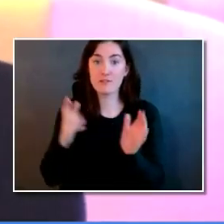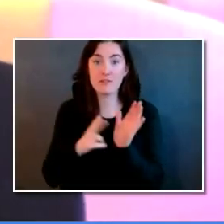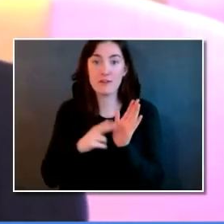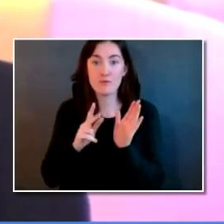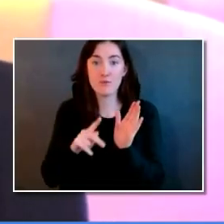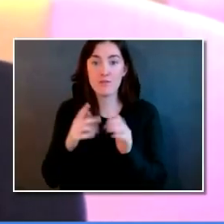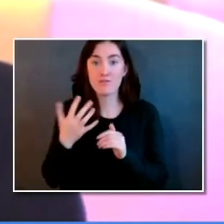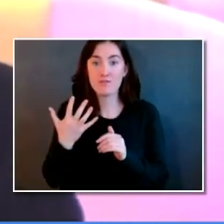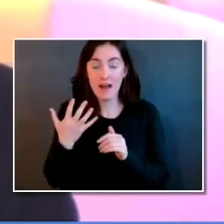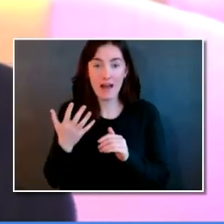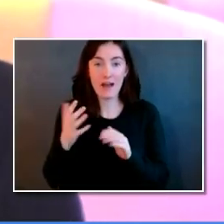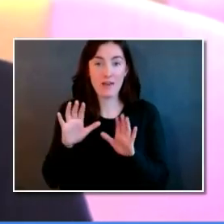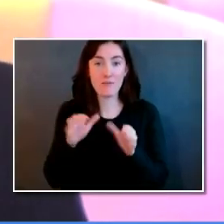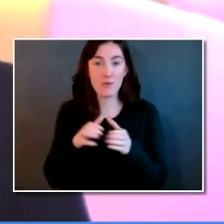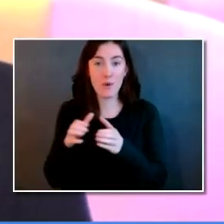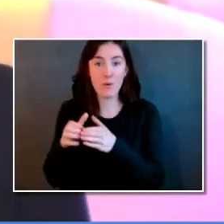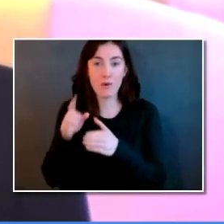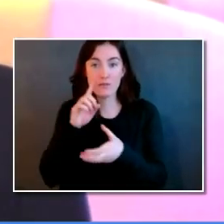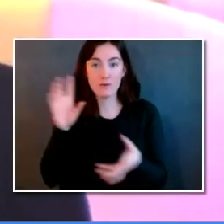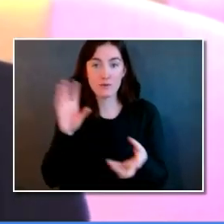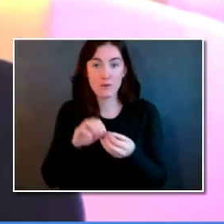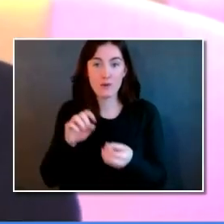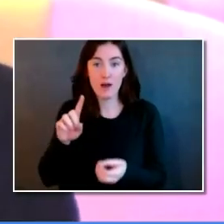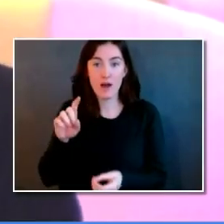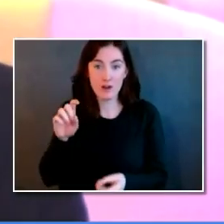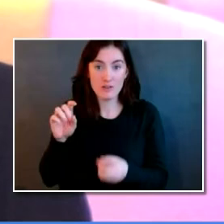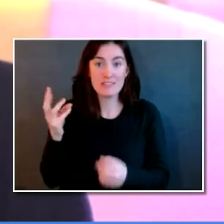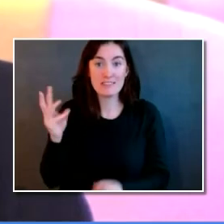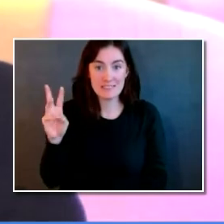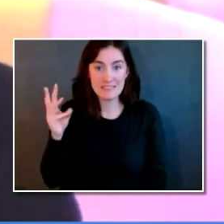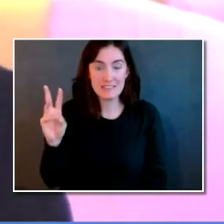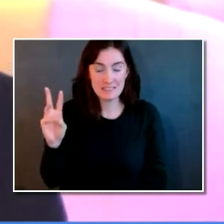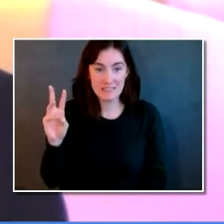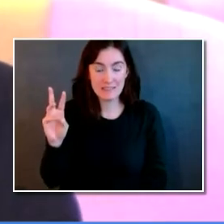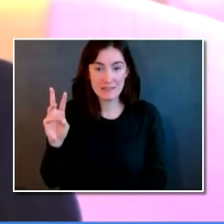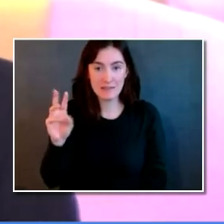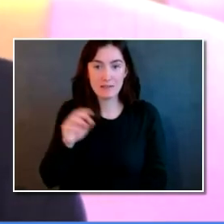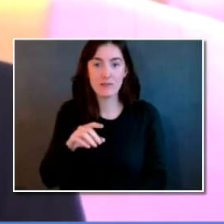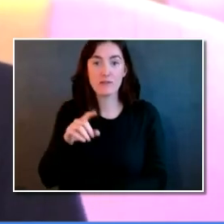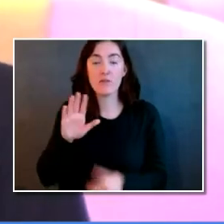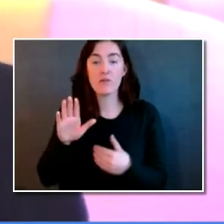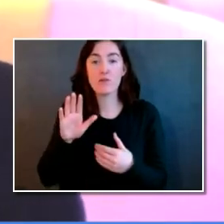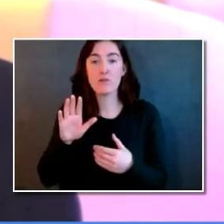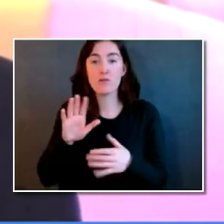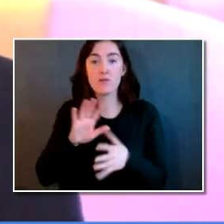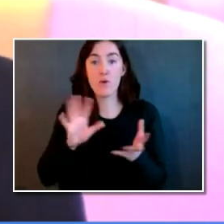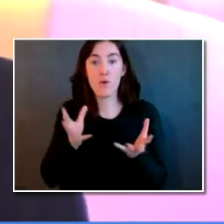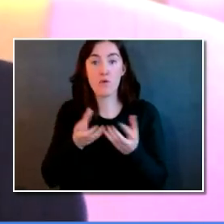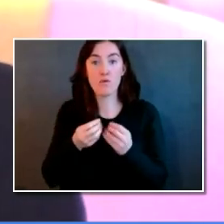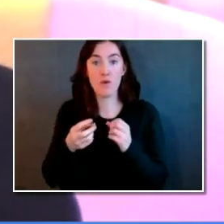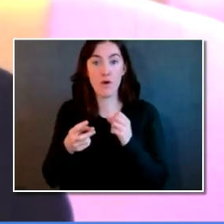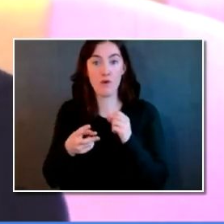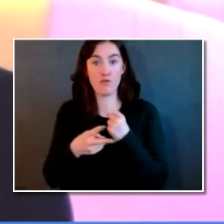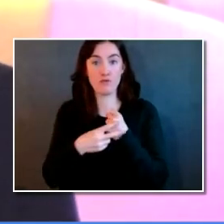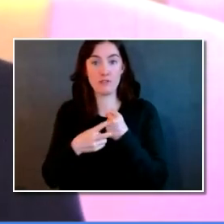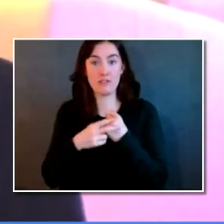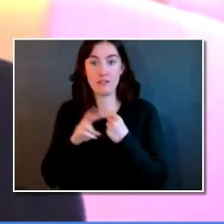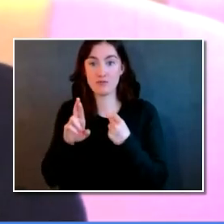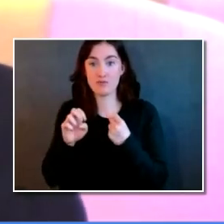for a total enrollment of 116. The overall retention rate is approximately